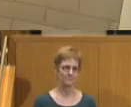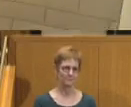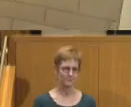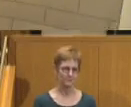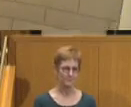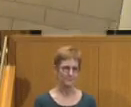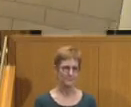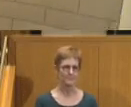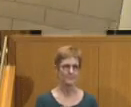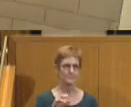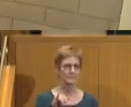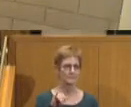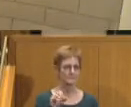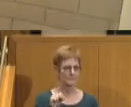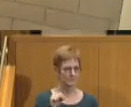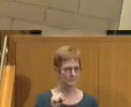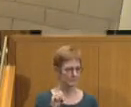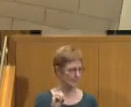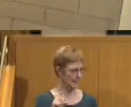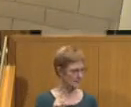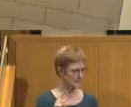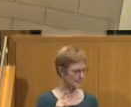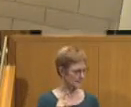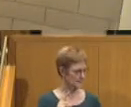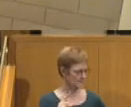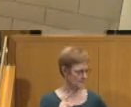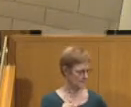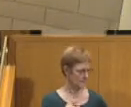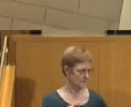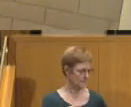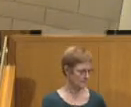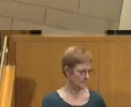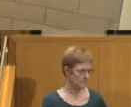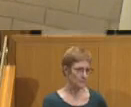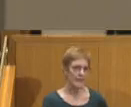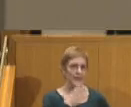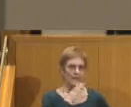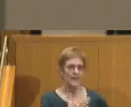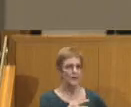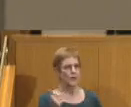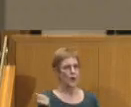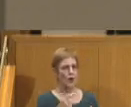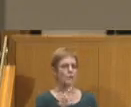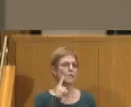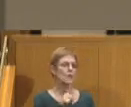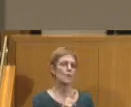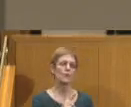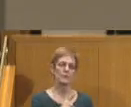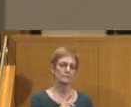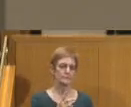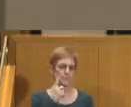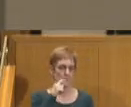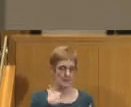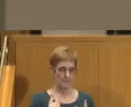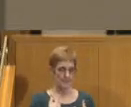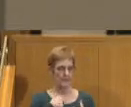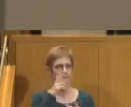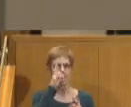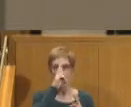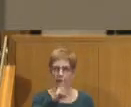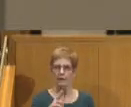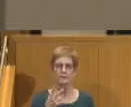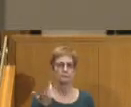to my brothers of Omega Psi Phi fraternity. Thanks, bros. Thank you to my family members and cousins. Thank